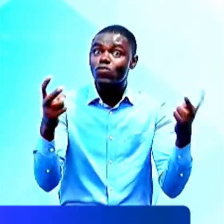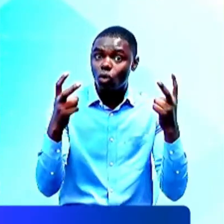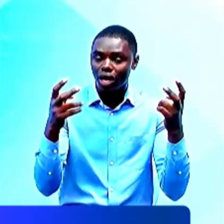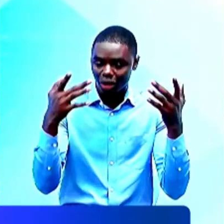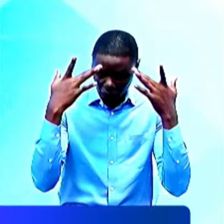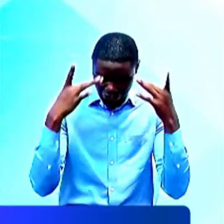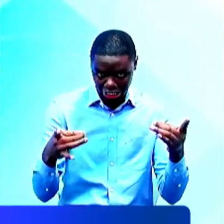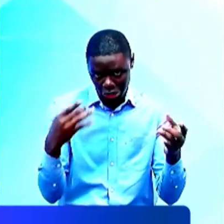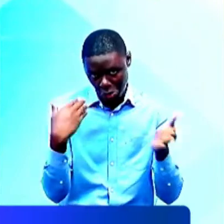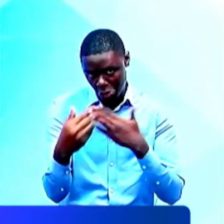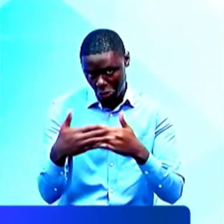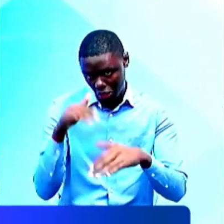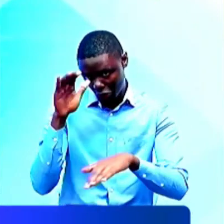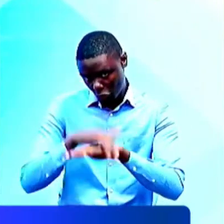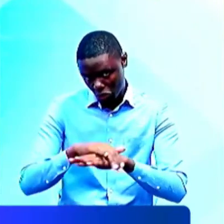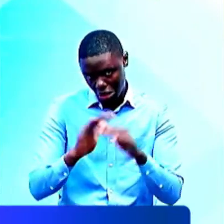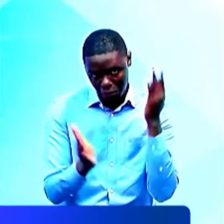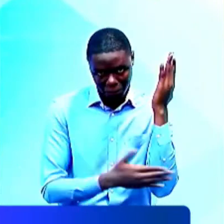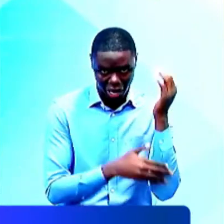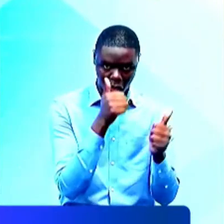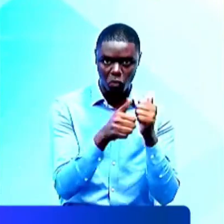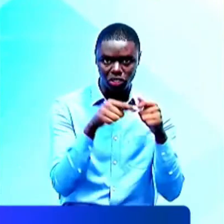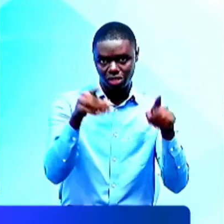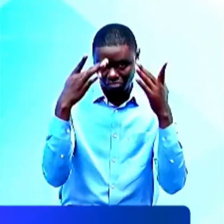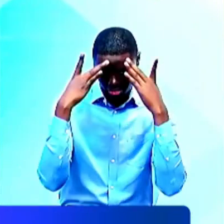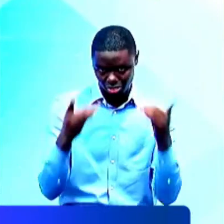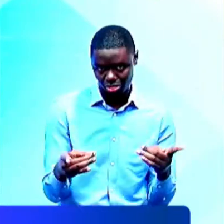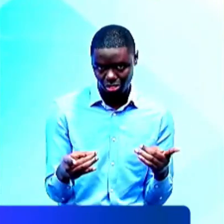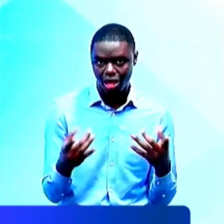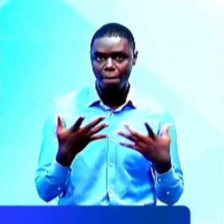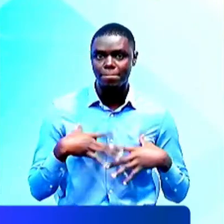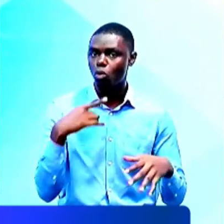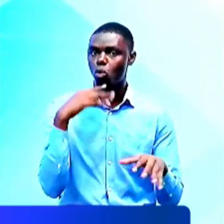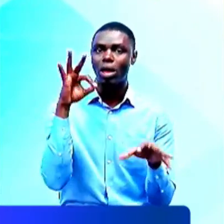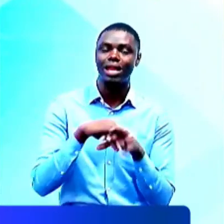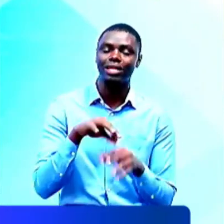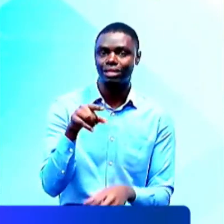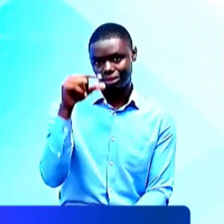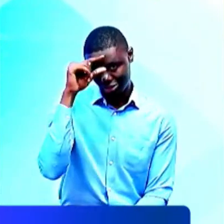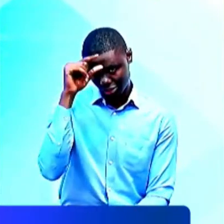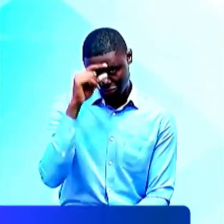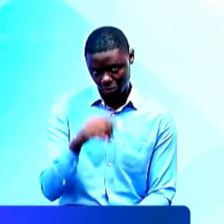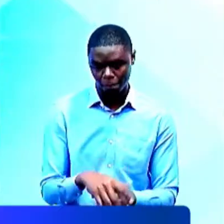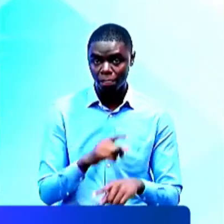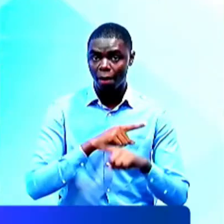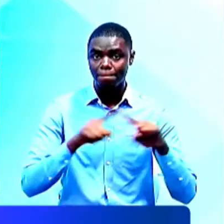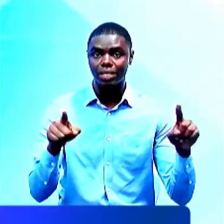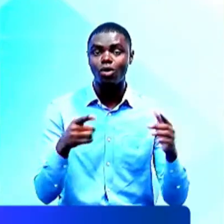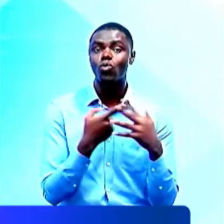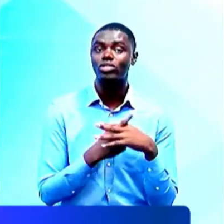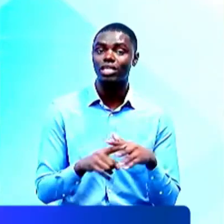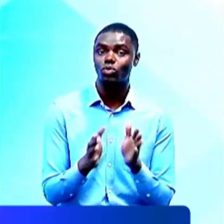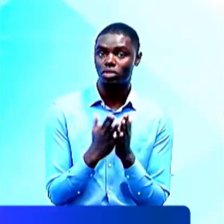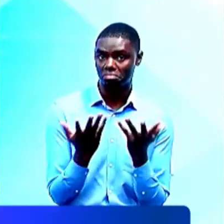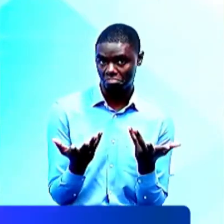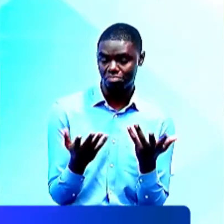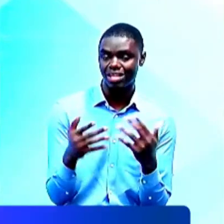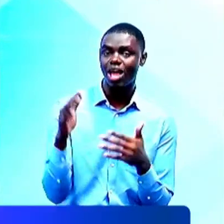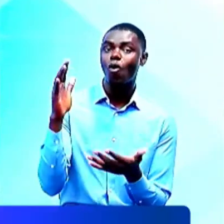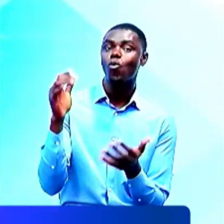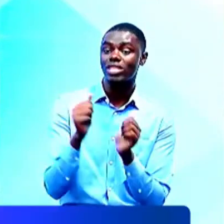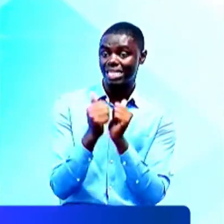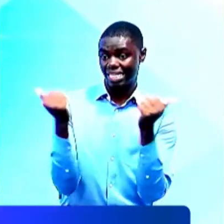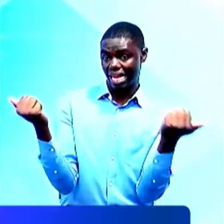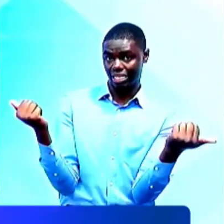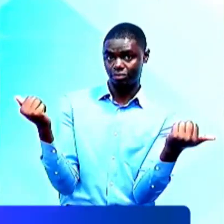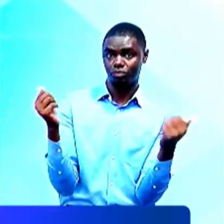whether they are good or bad. Yeah. Because either way, they are the people who elected this government. Sure. But we start off with the dailies,